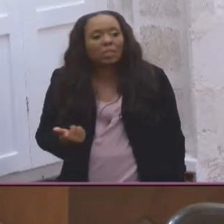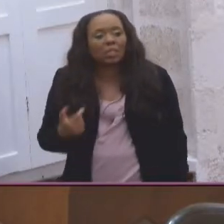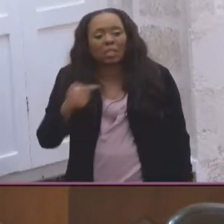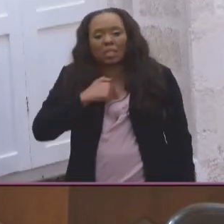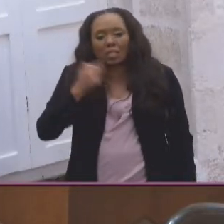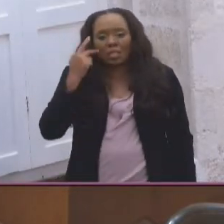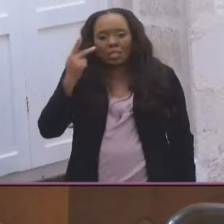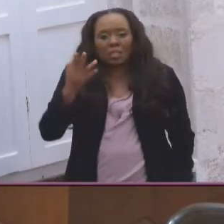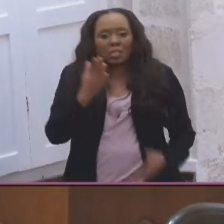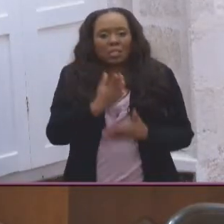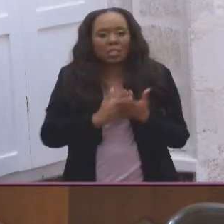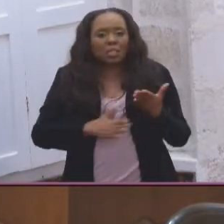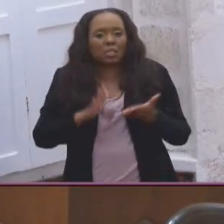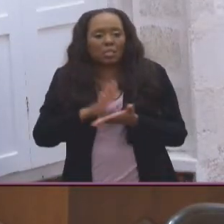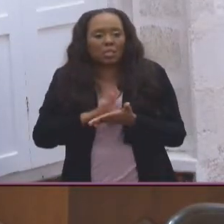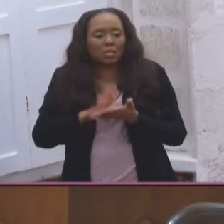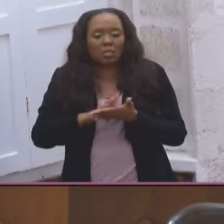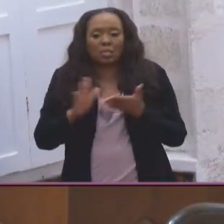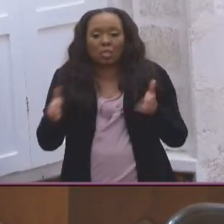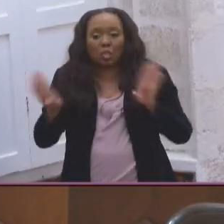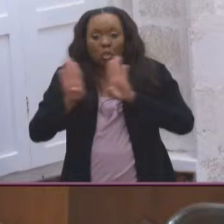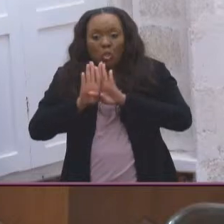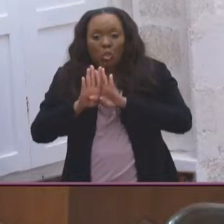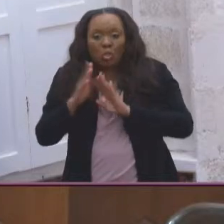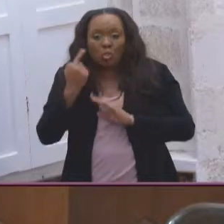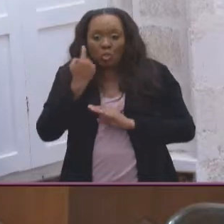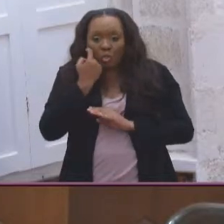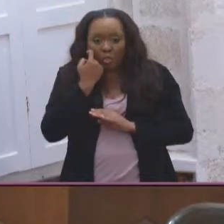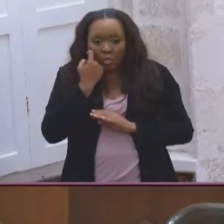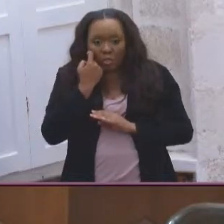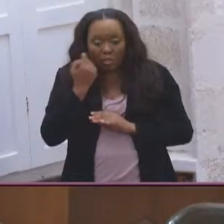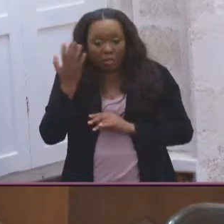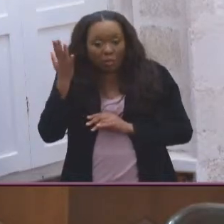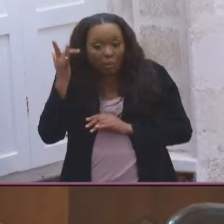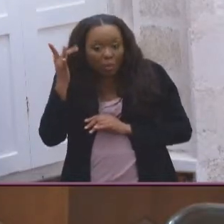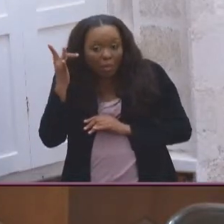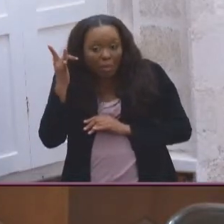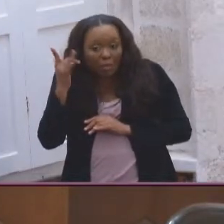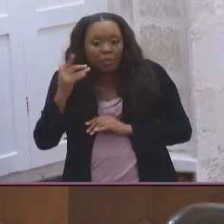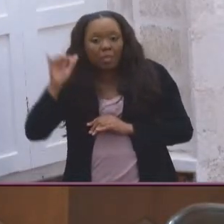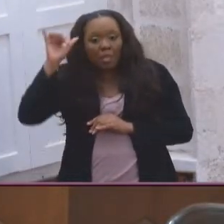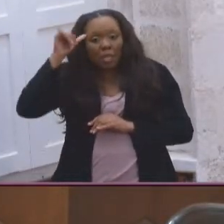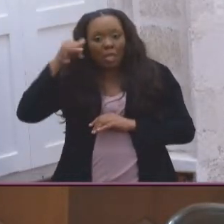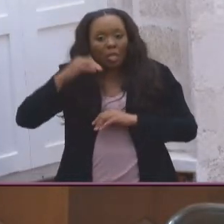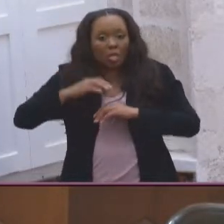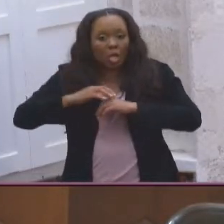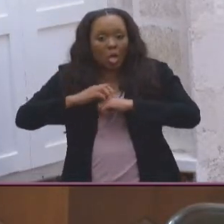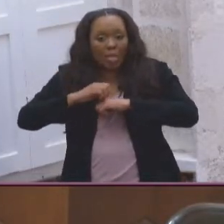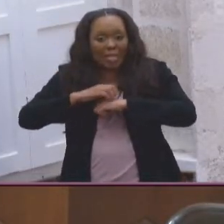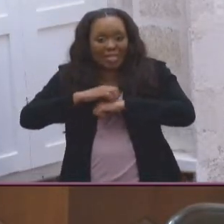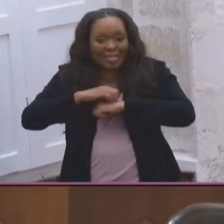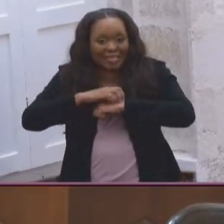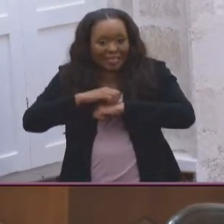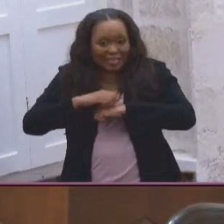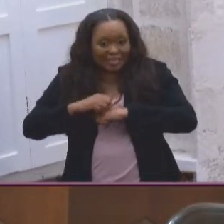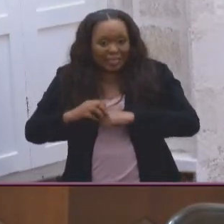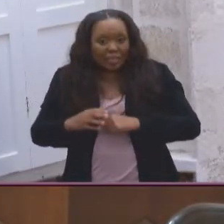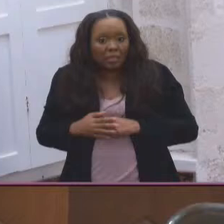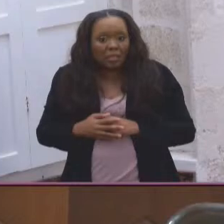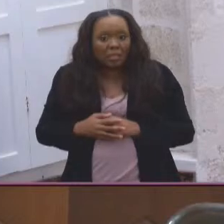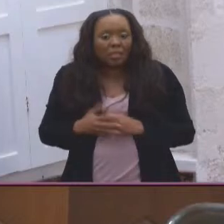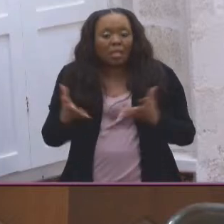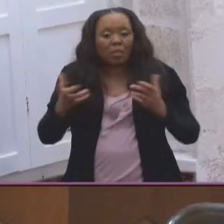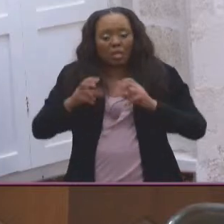closed recently with respect to being affected by COVID. And I want to break it down into